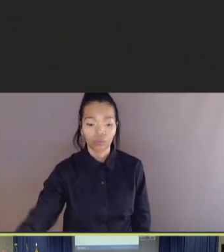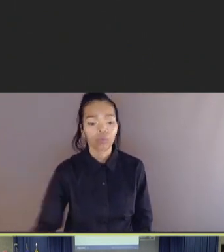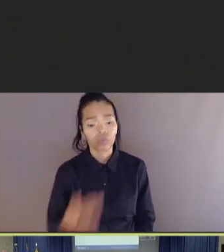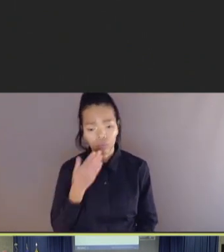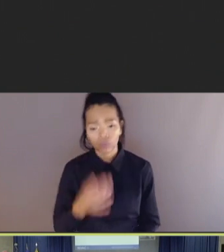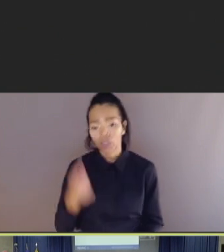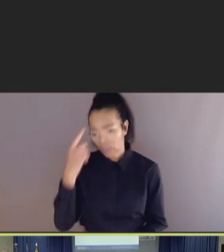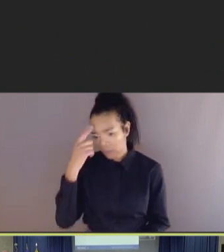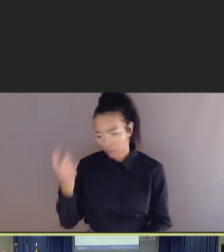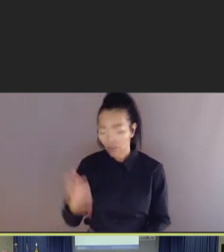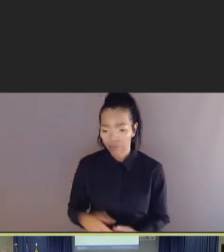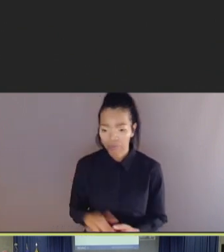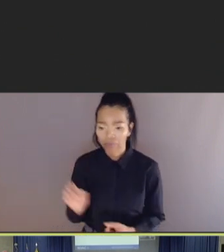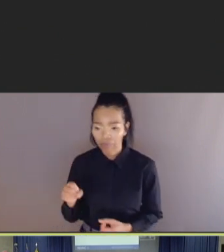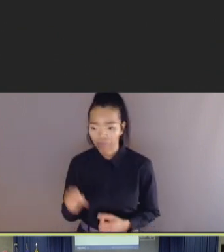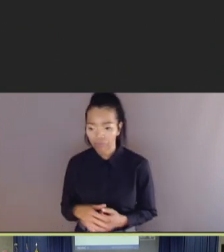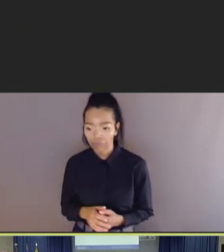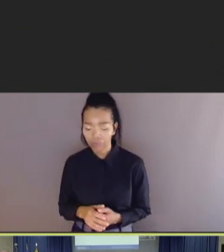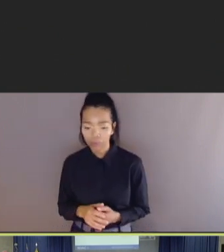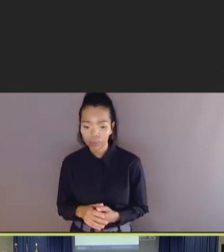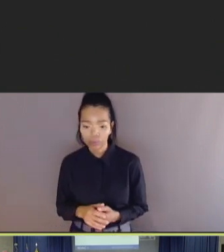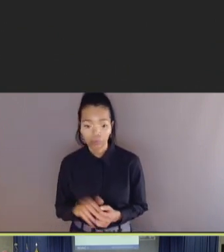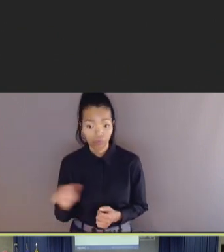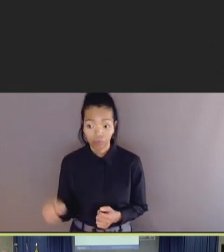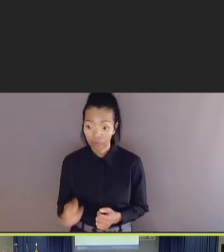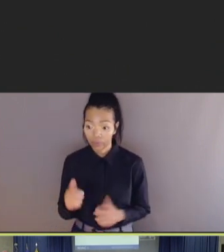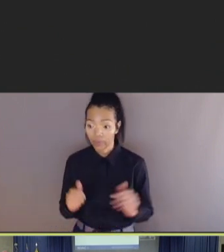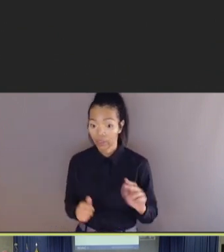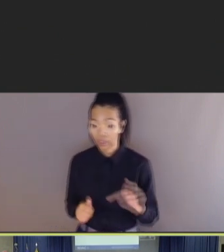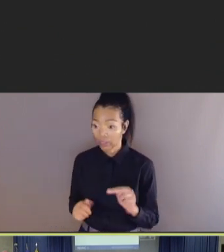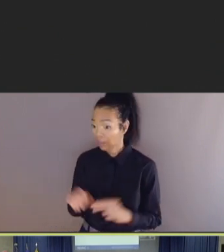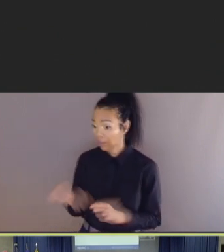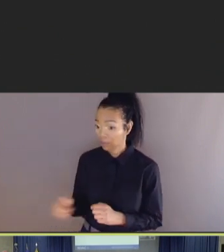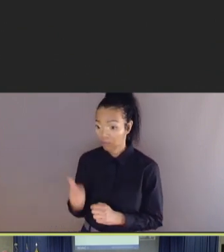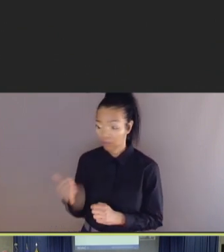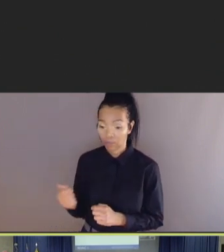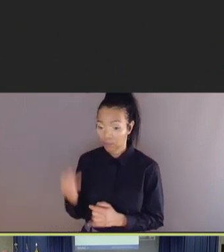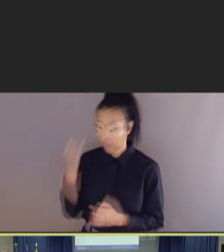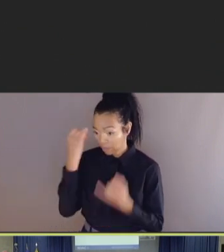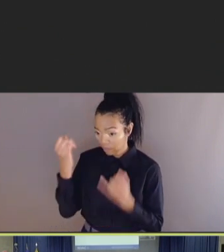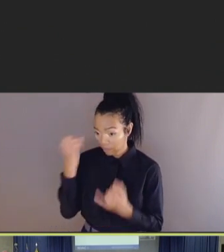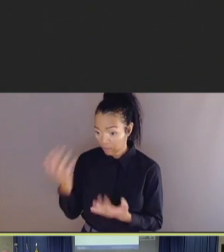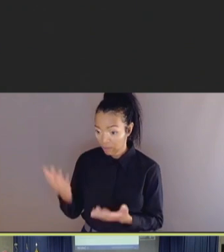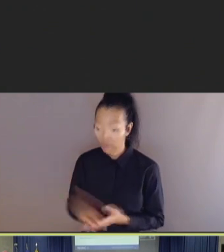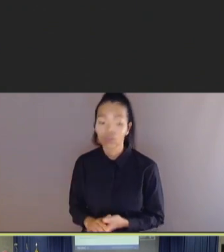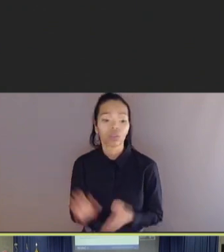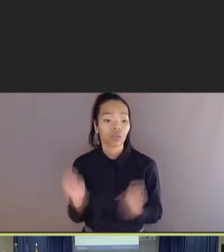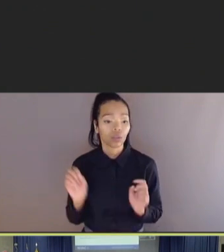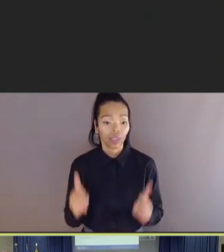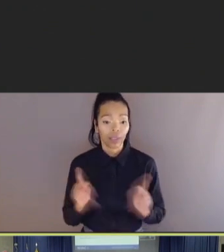Anything else for what we're currently calling goal 1? Okay.